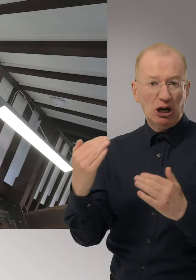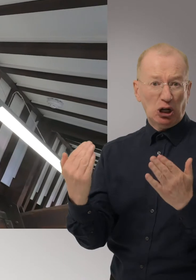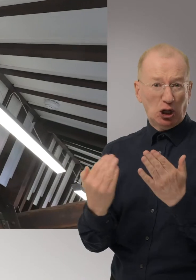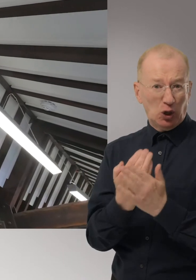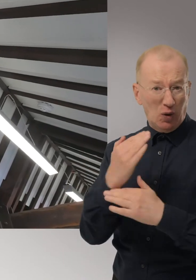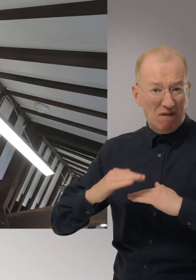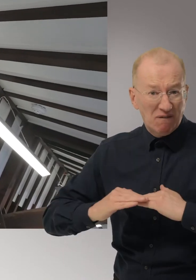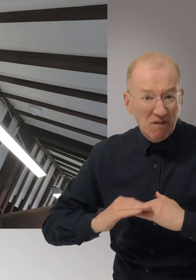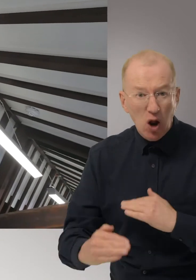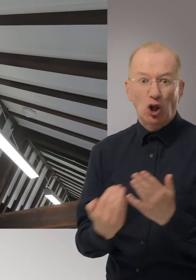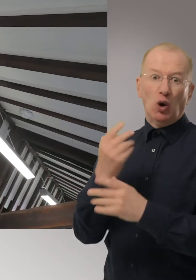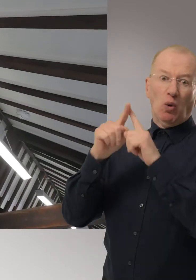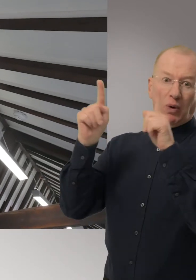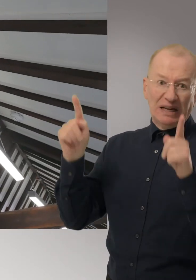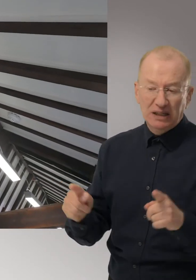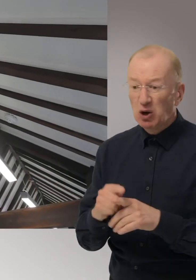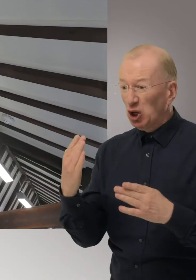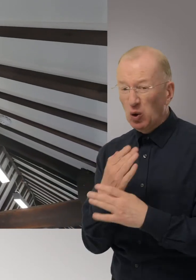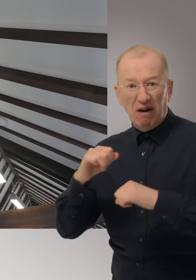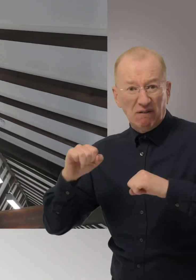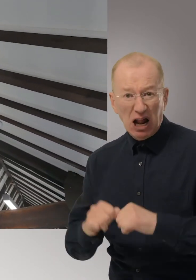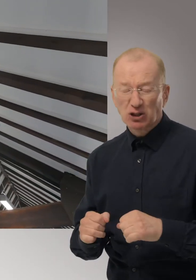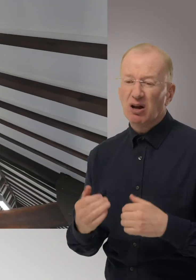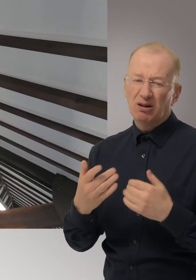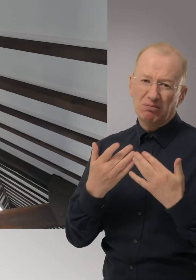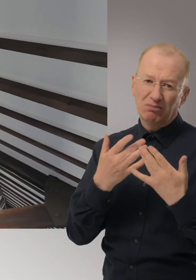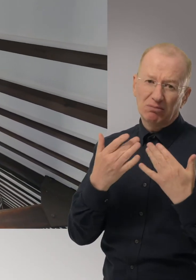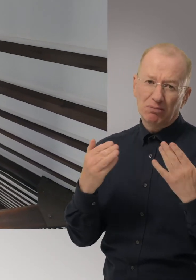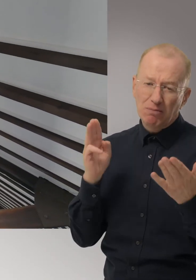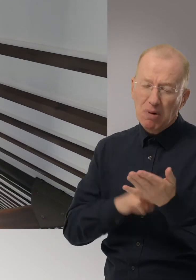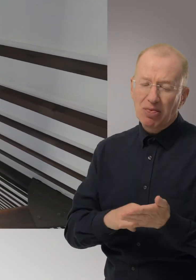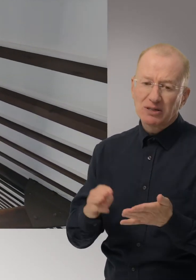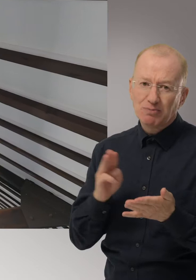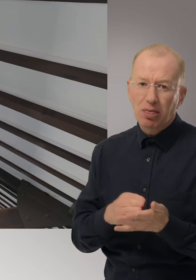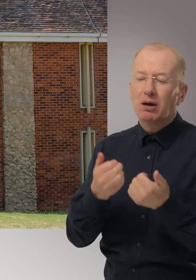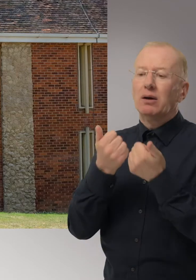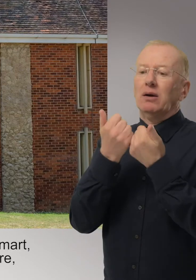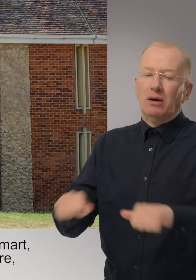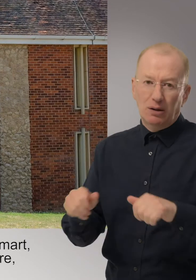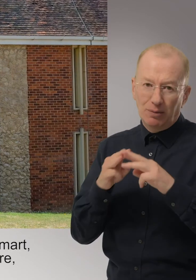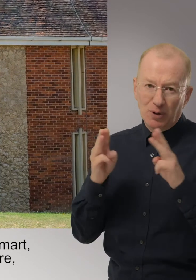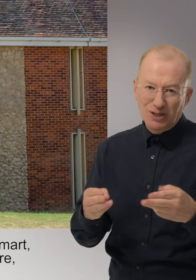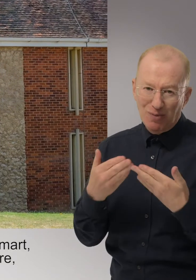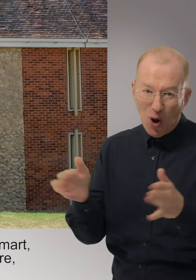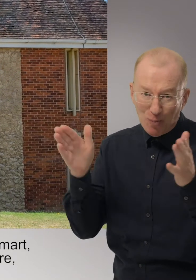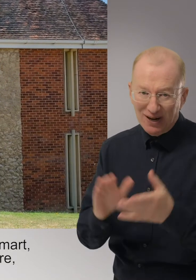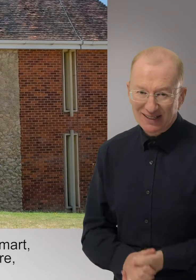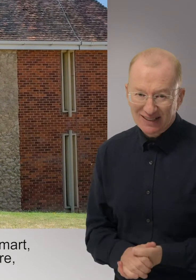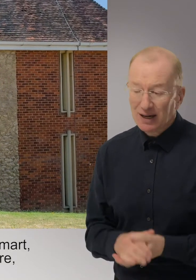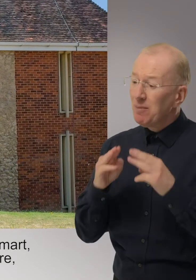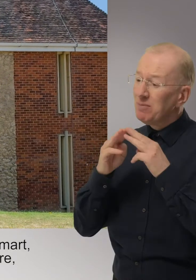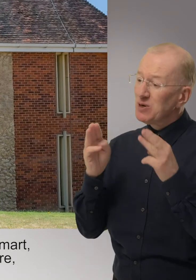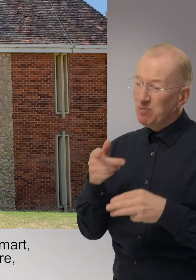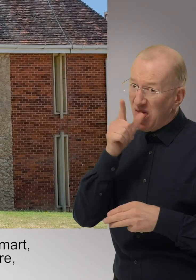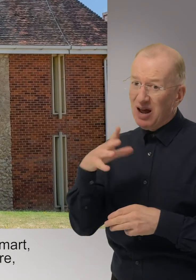replacing ceilings and floors, windows and furnishings before the museum could open again. Luckily, the museum had